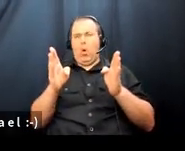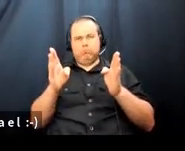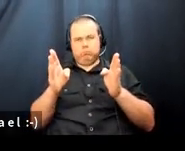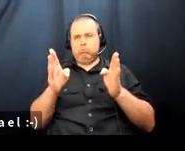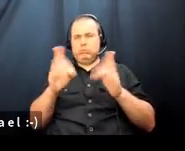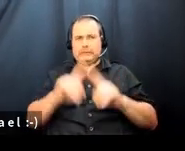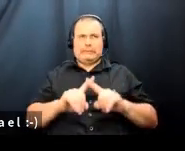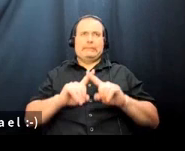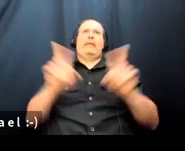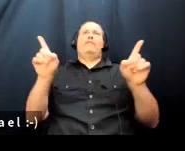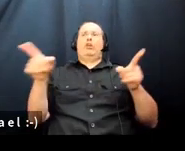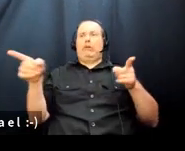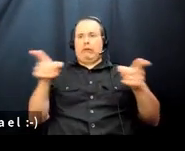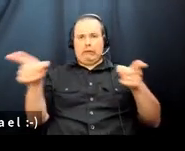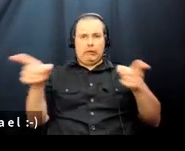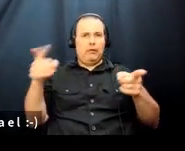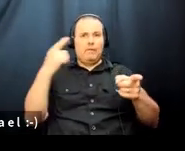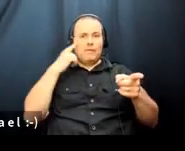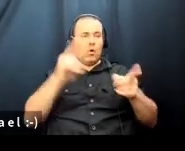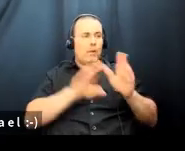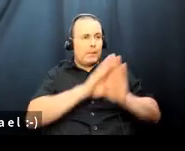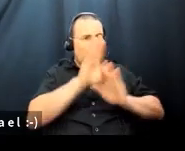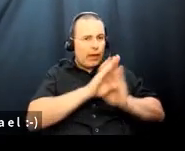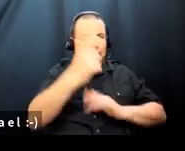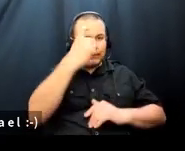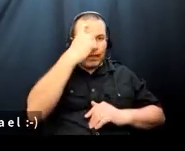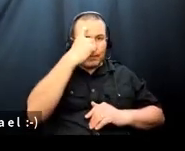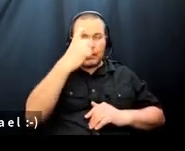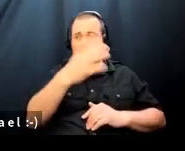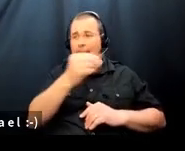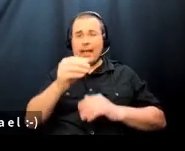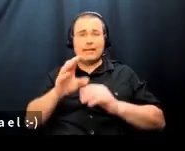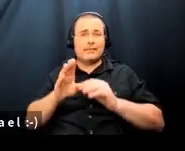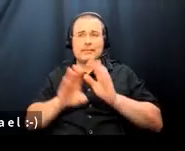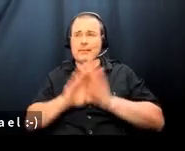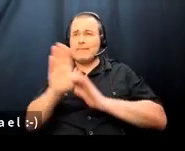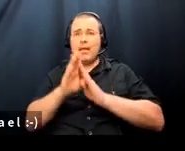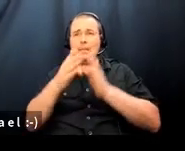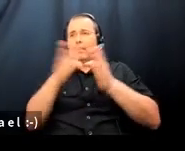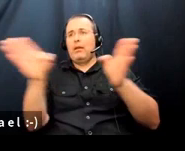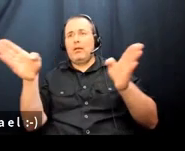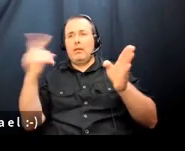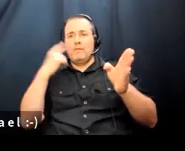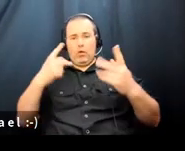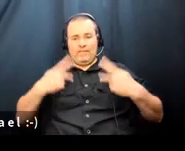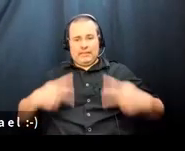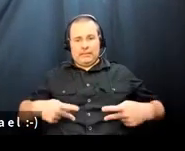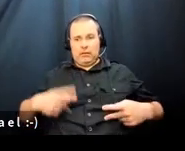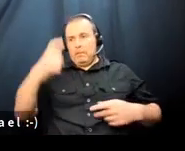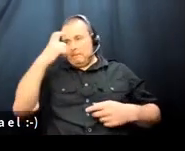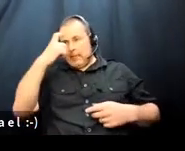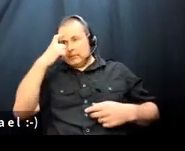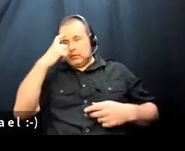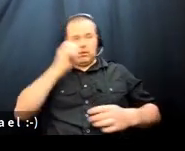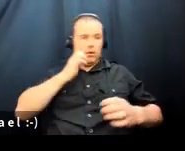differences in brain development and in development across the areas of physical, mental,